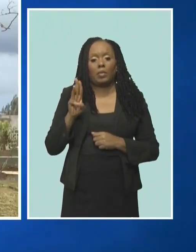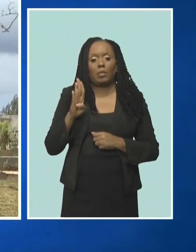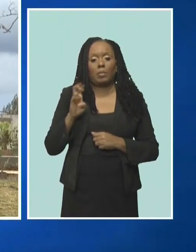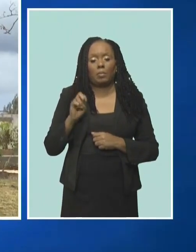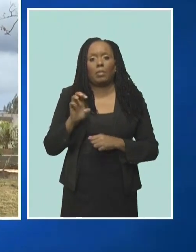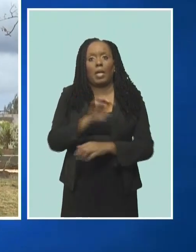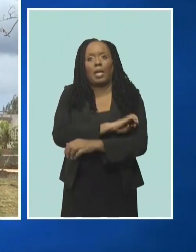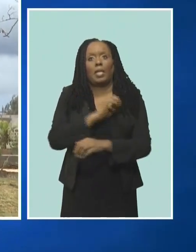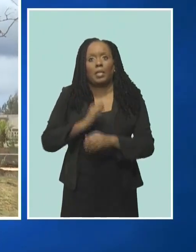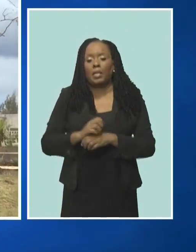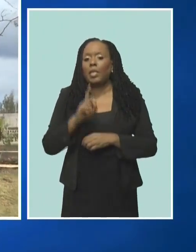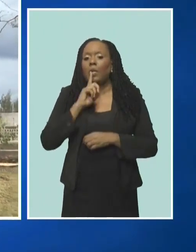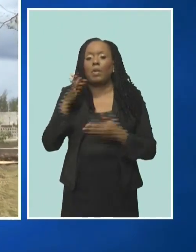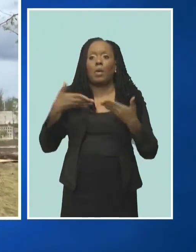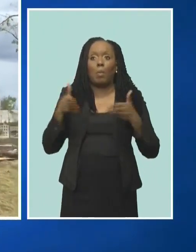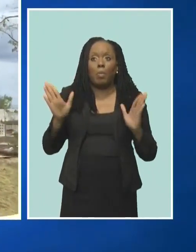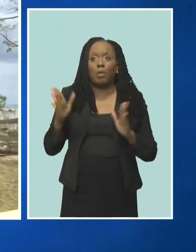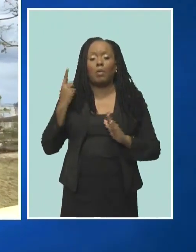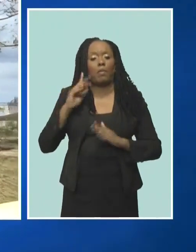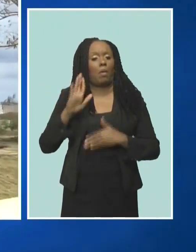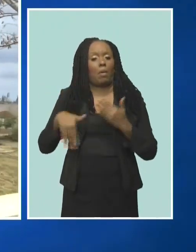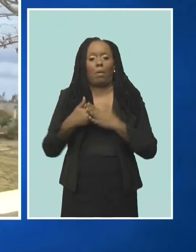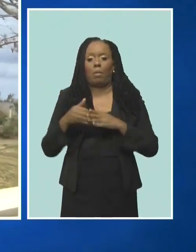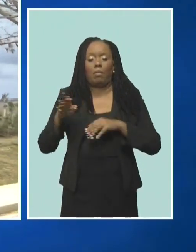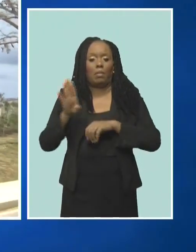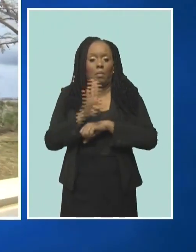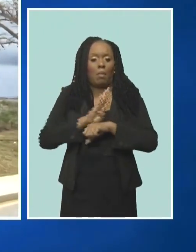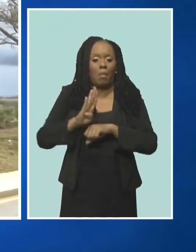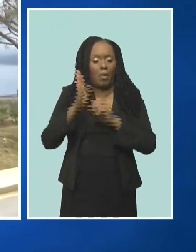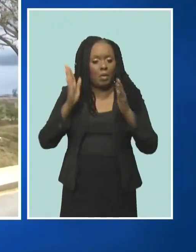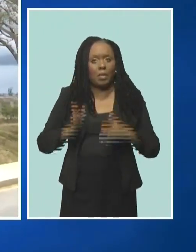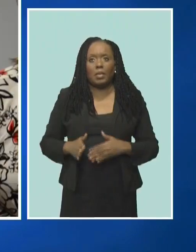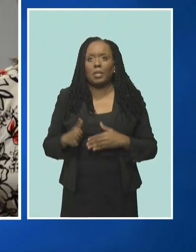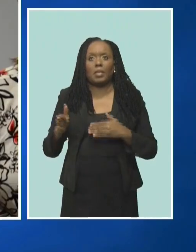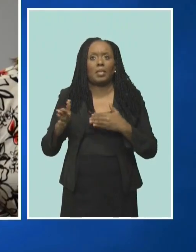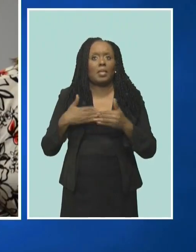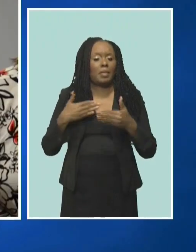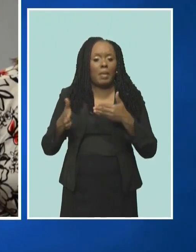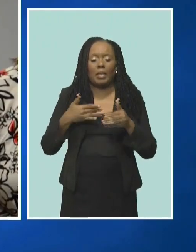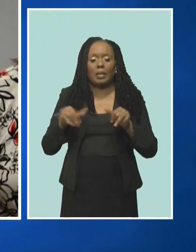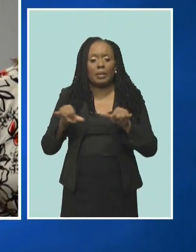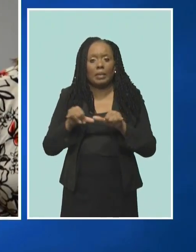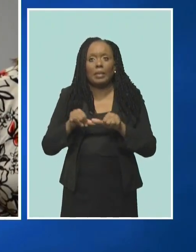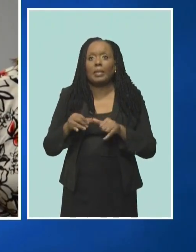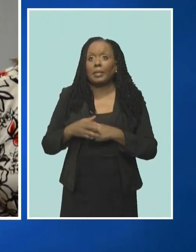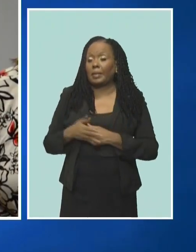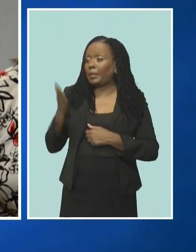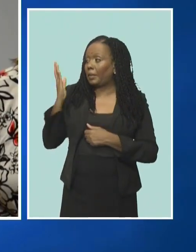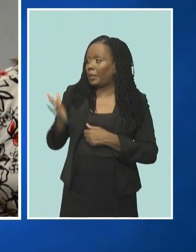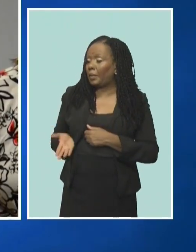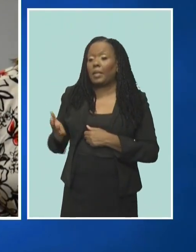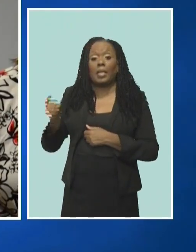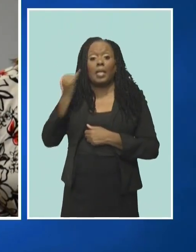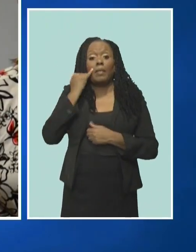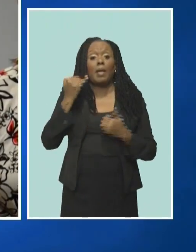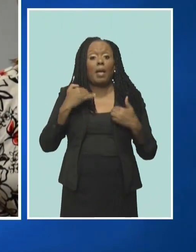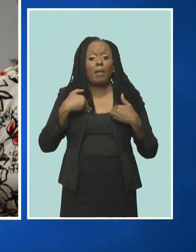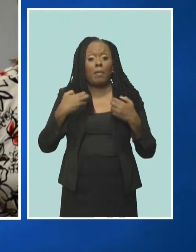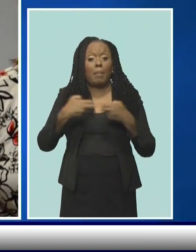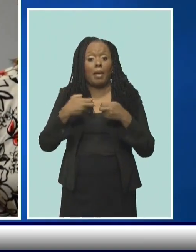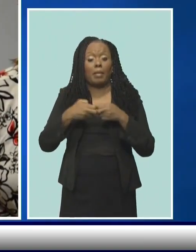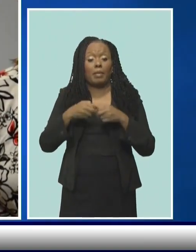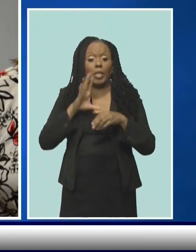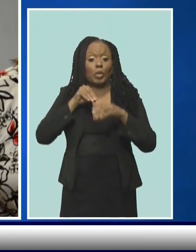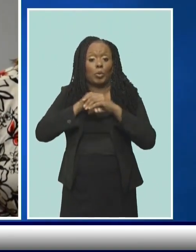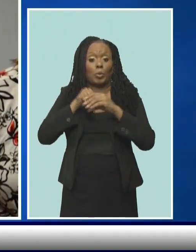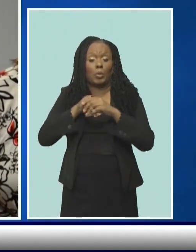Barbados, irrespective of the size of their involvement. By deploying battery energy storage systems in the country, it allows us to treat